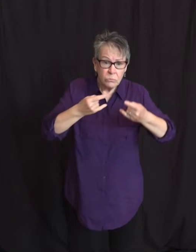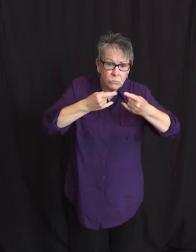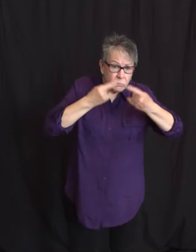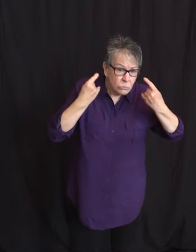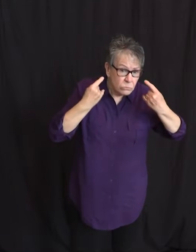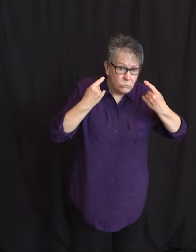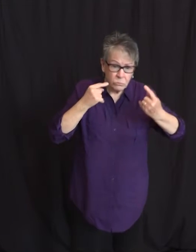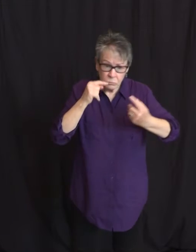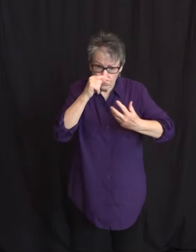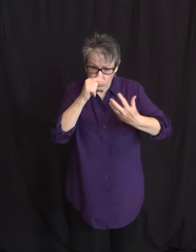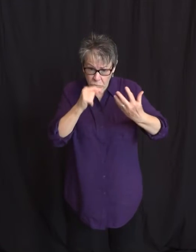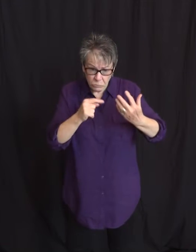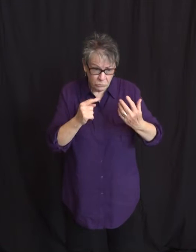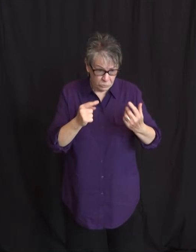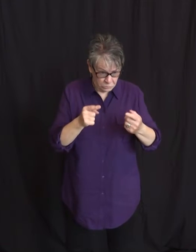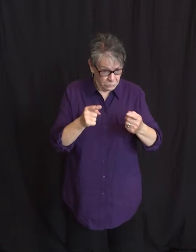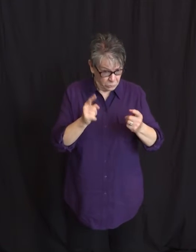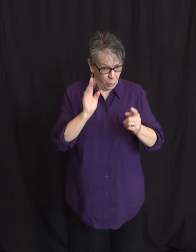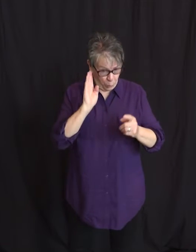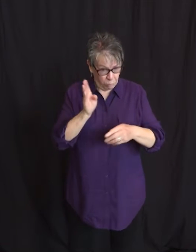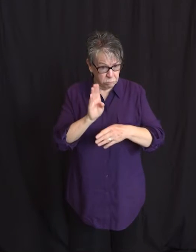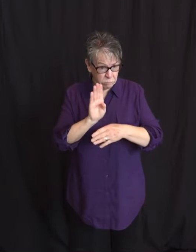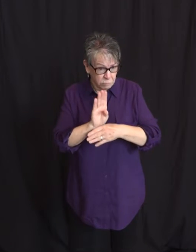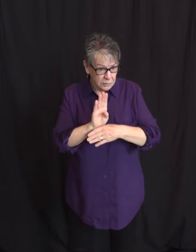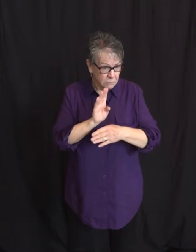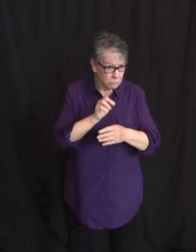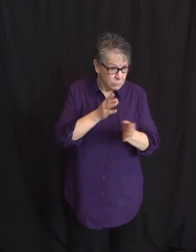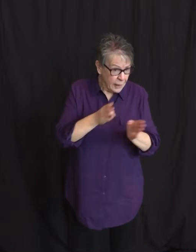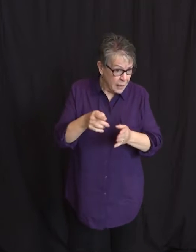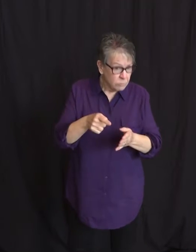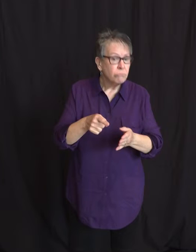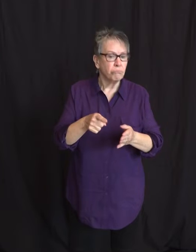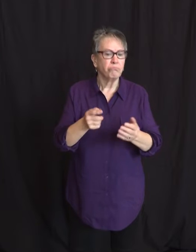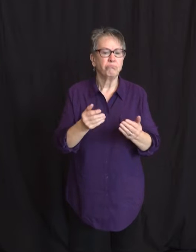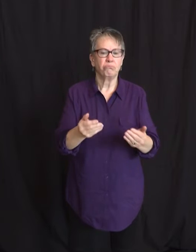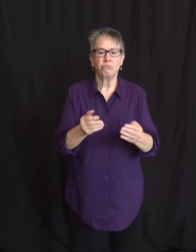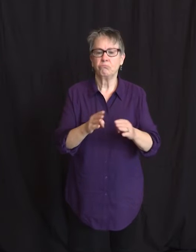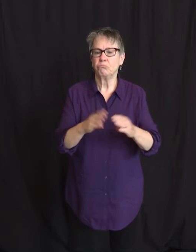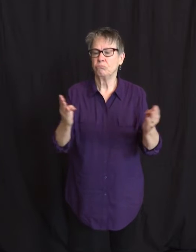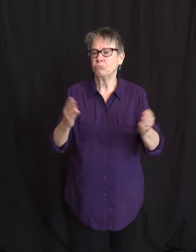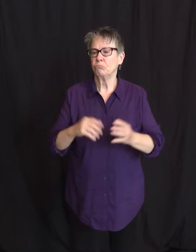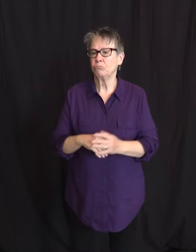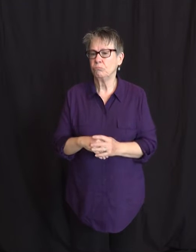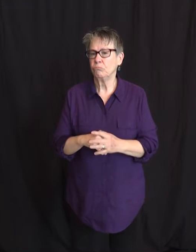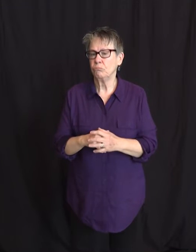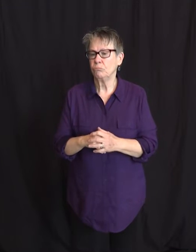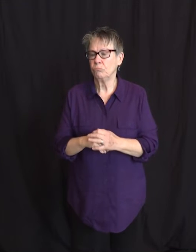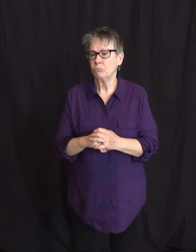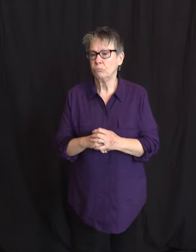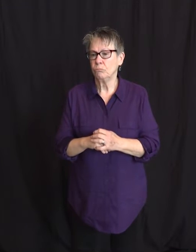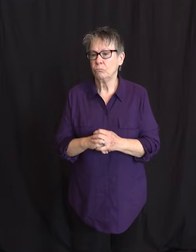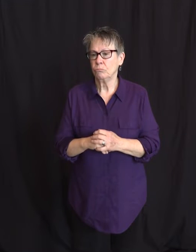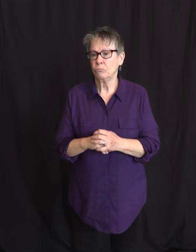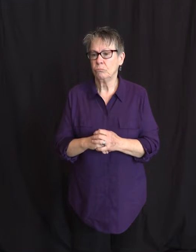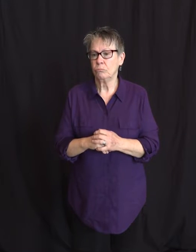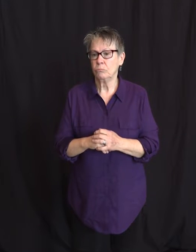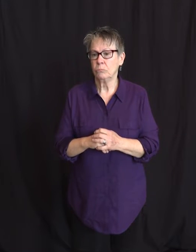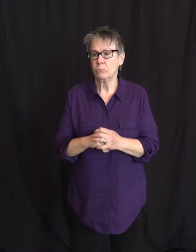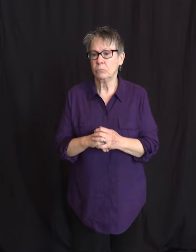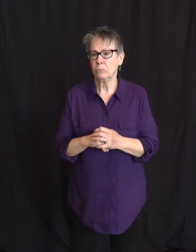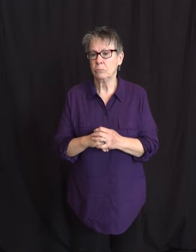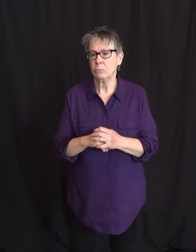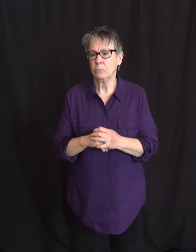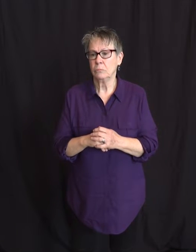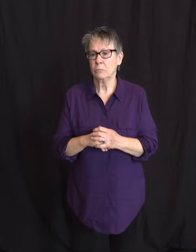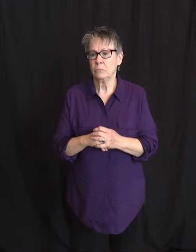hope, I've gotten pinged even just sitting here, respectfully I might add, I love the level of respect, but I